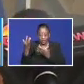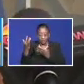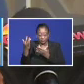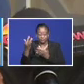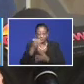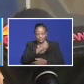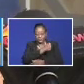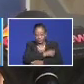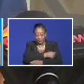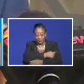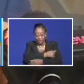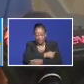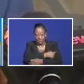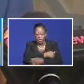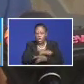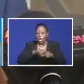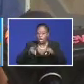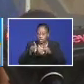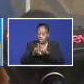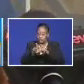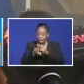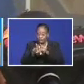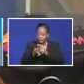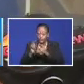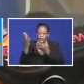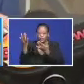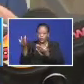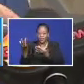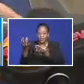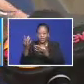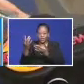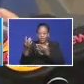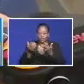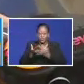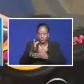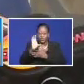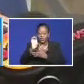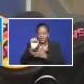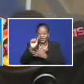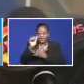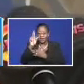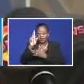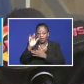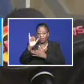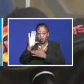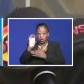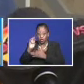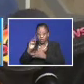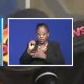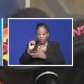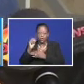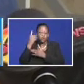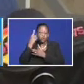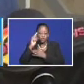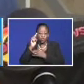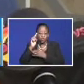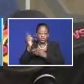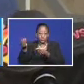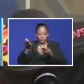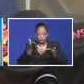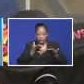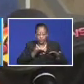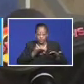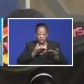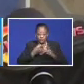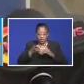AstraZeneca on July 26th. We are also awaiting the update through CARICOM for the donation directly from